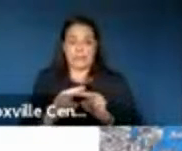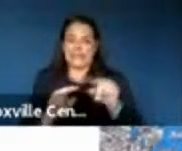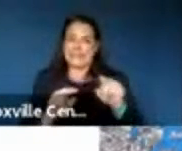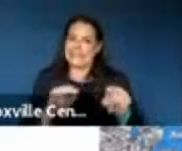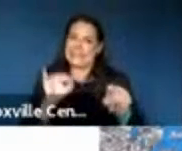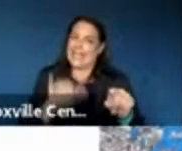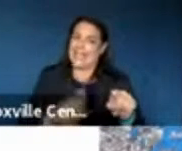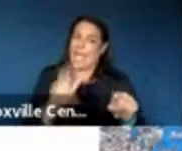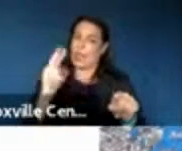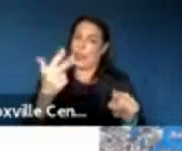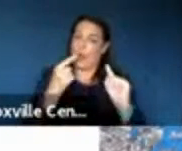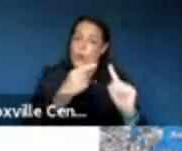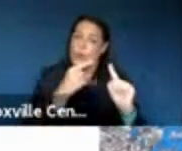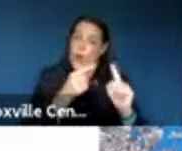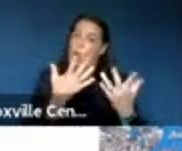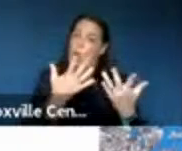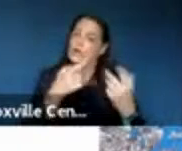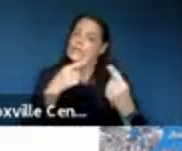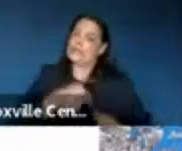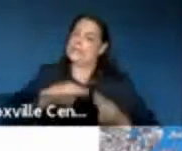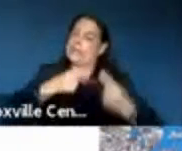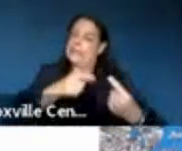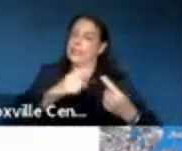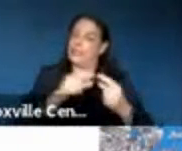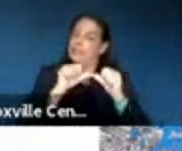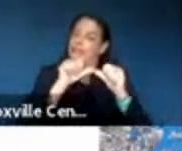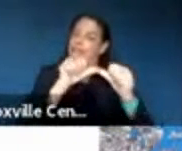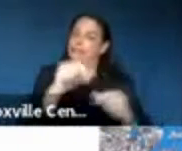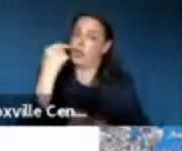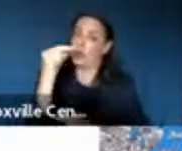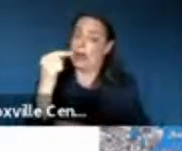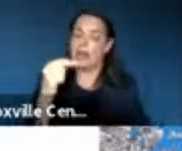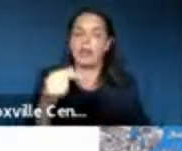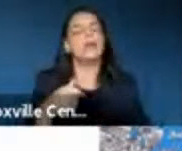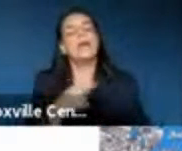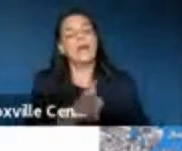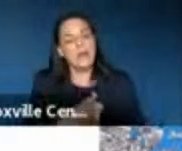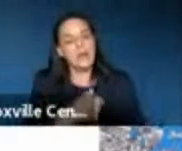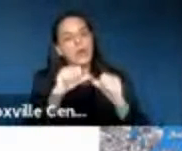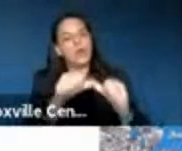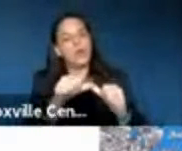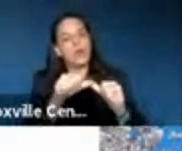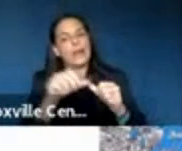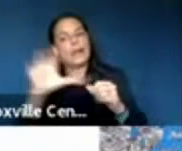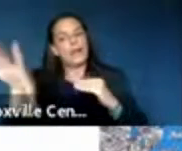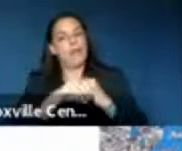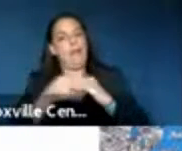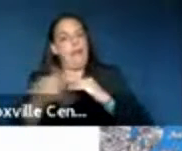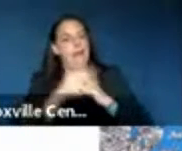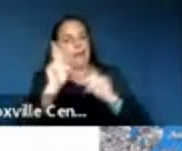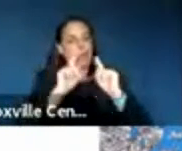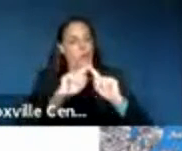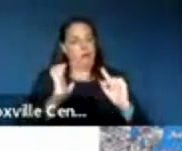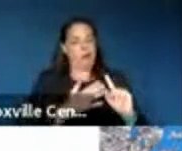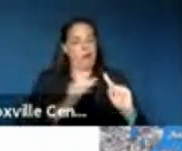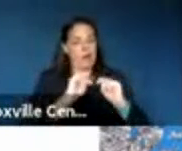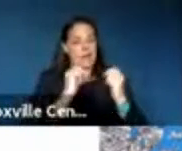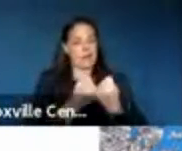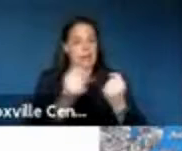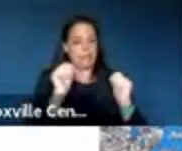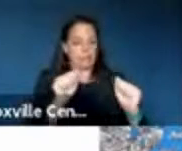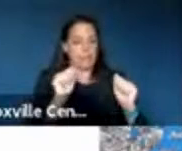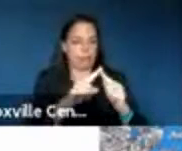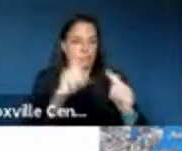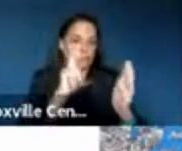reach. We continue to build out our contact tracing capacity to be able to respond to the growing caseload. You'll notice our team grew by